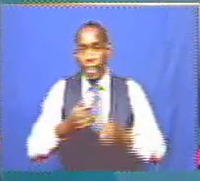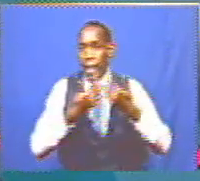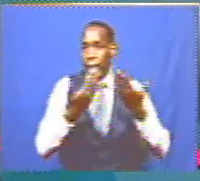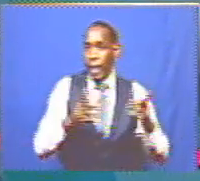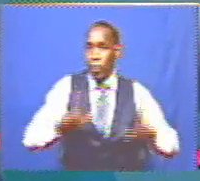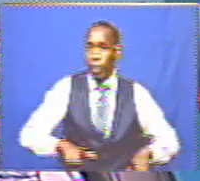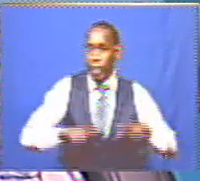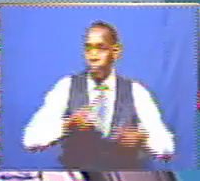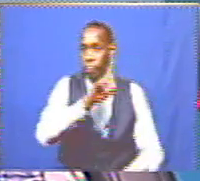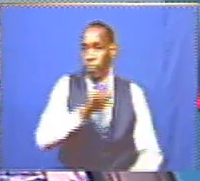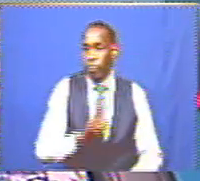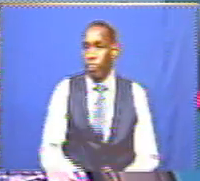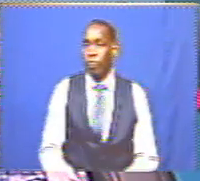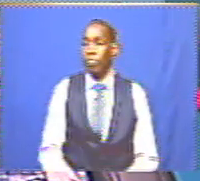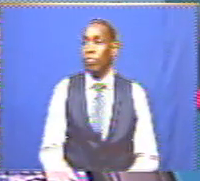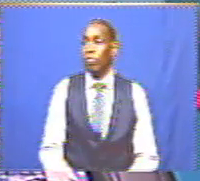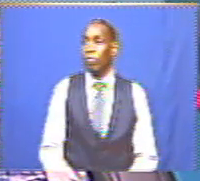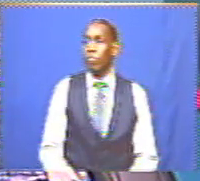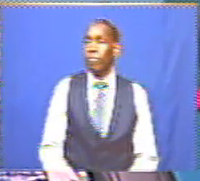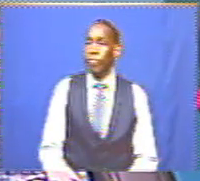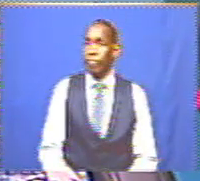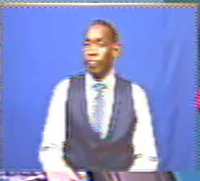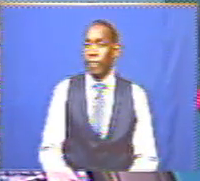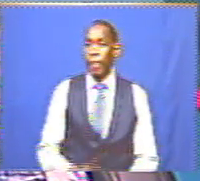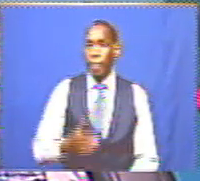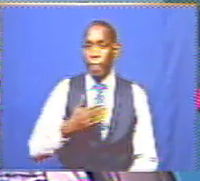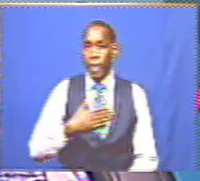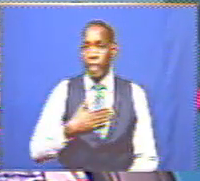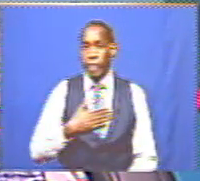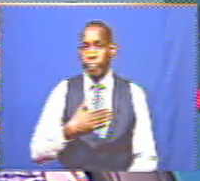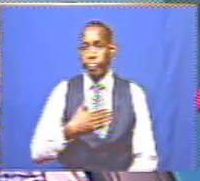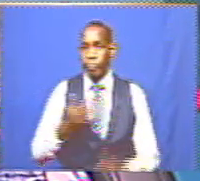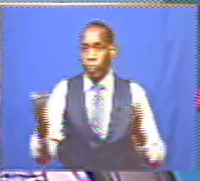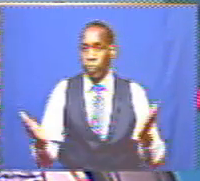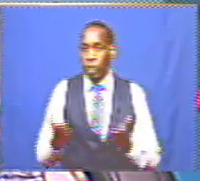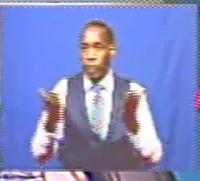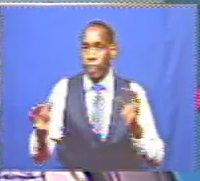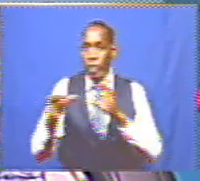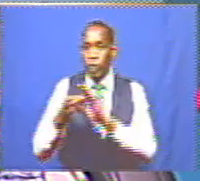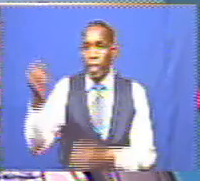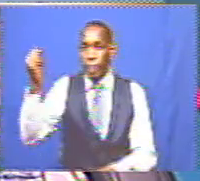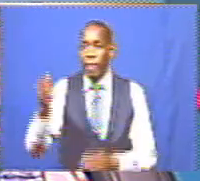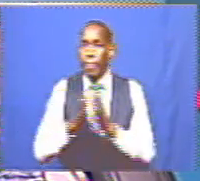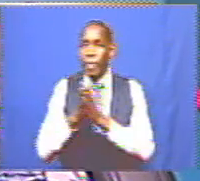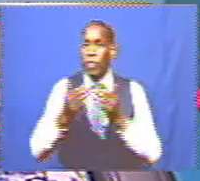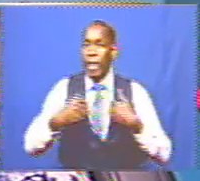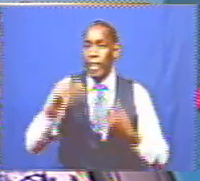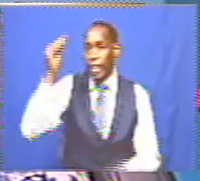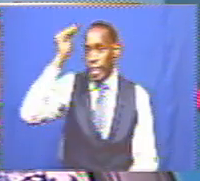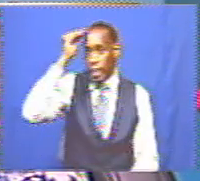journey like for you? Okay. Well, my motivation for getting into politics was a passion that I had in education.